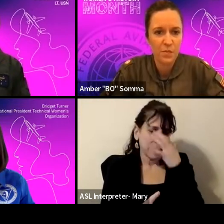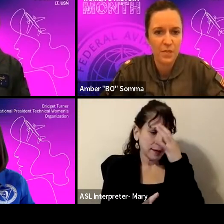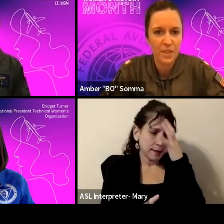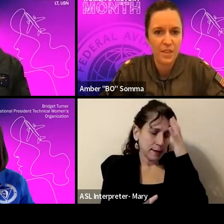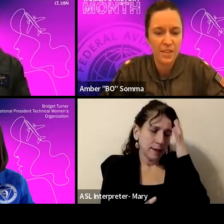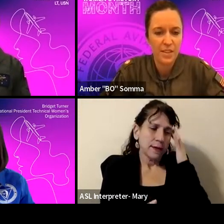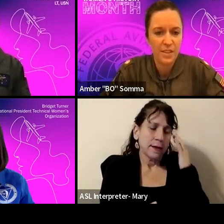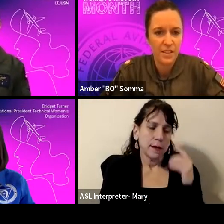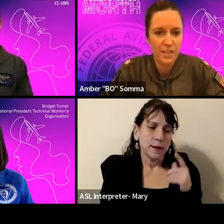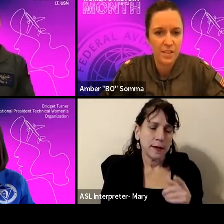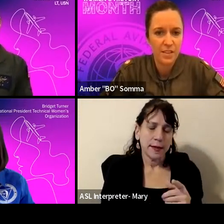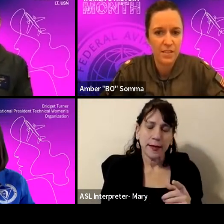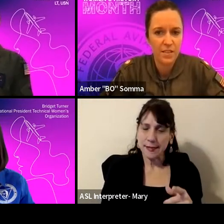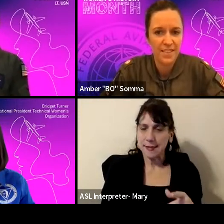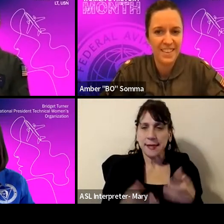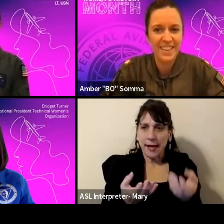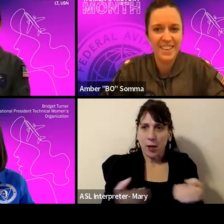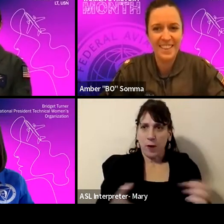well, but